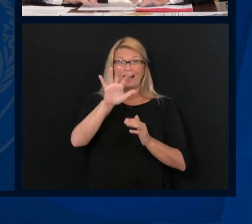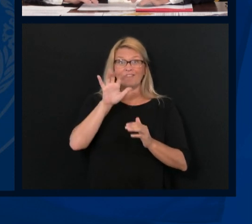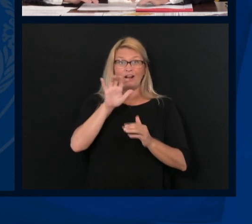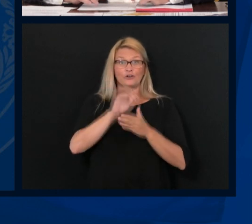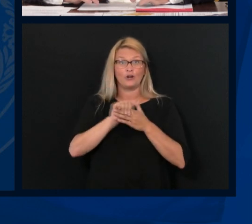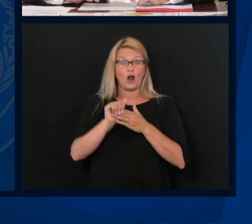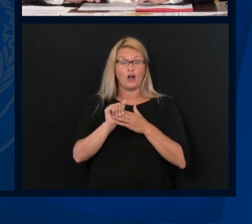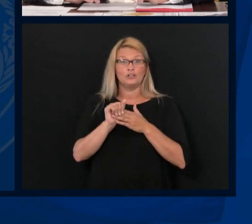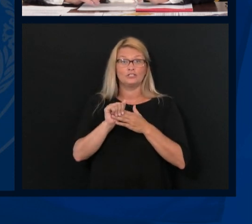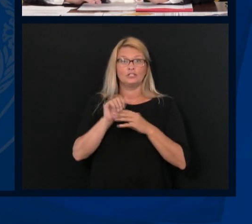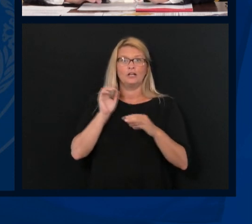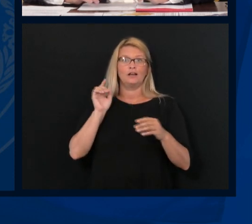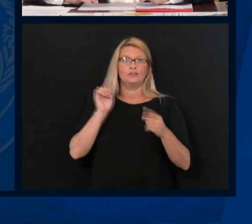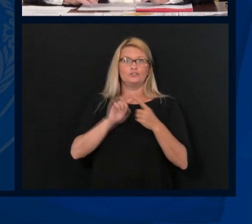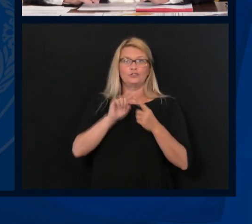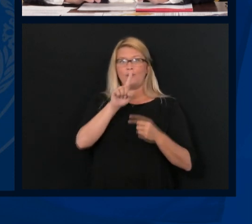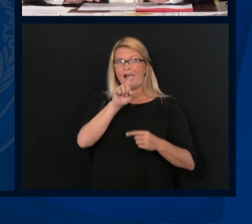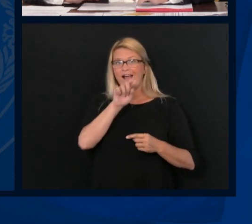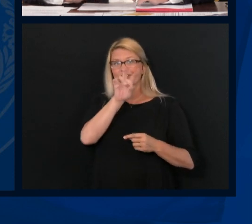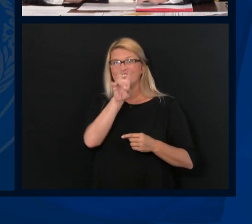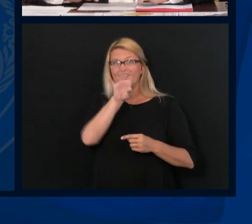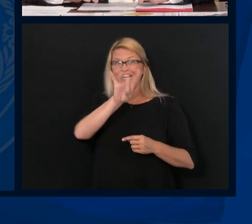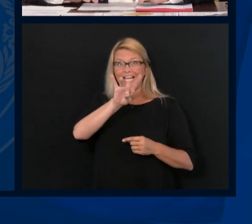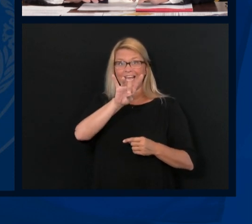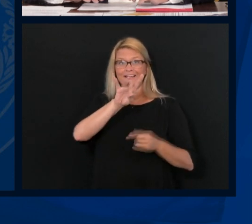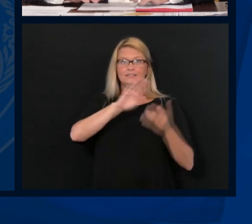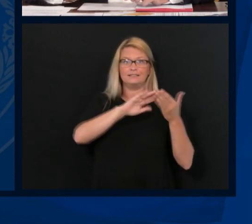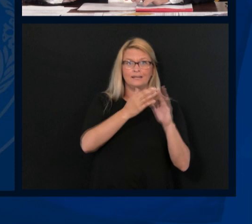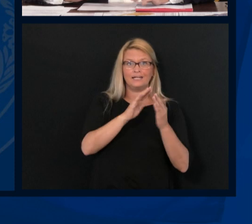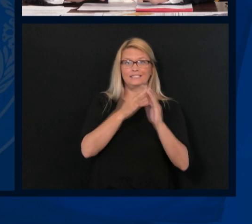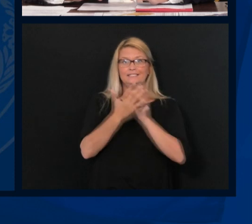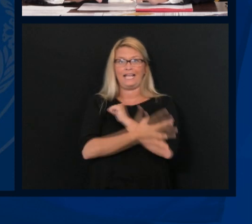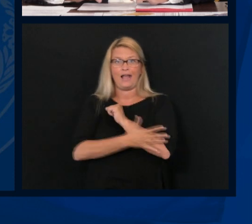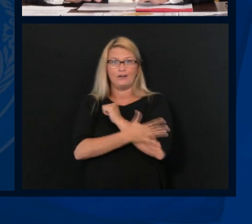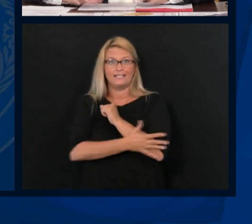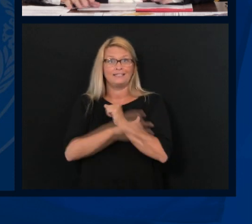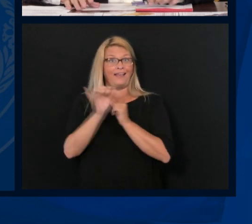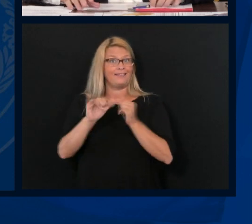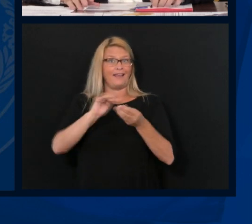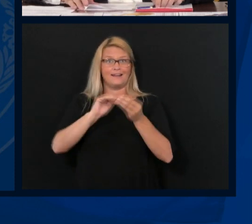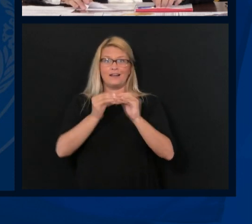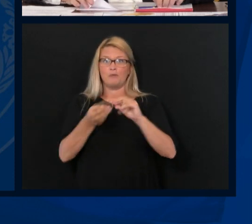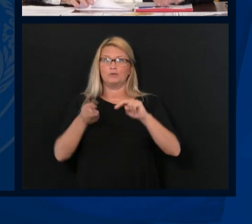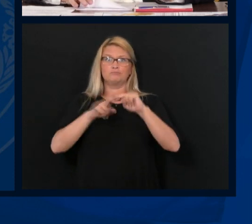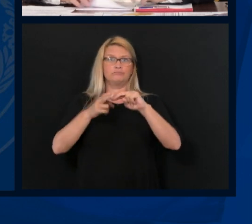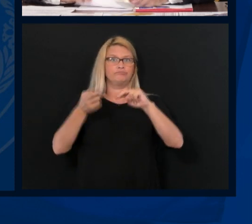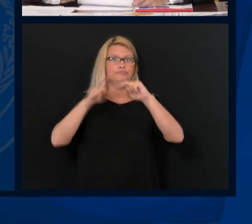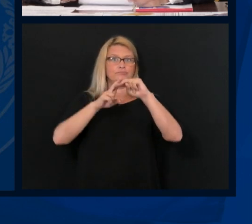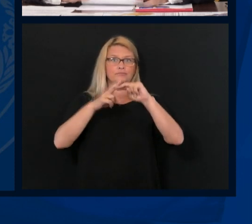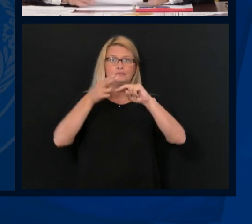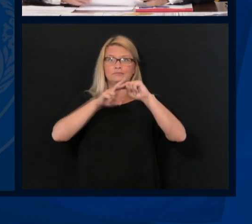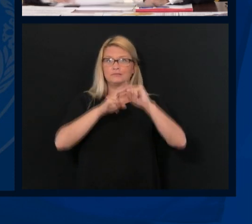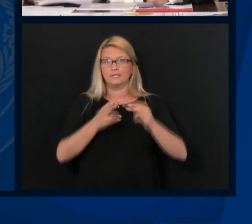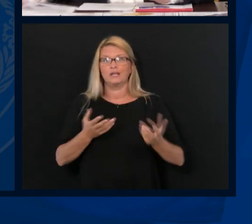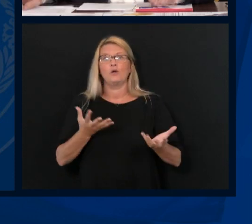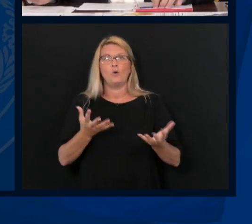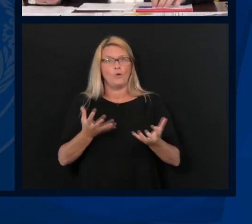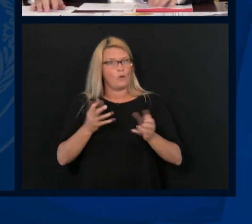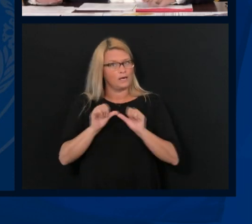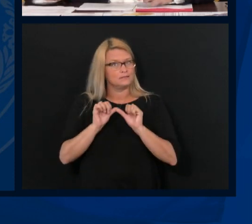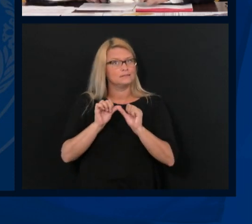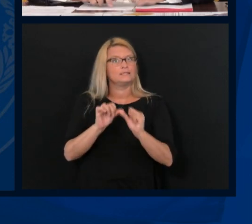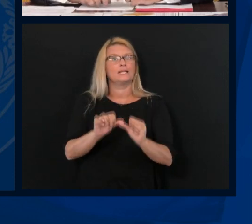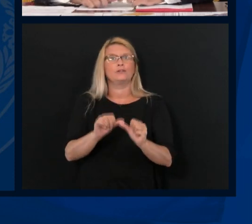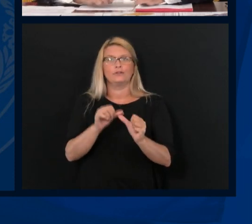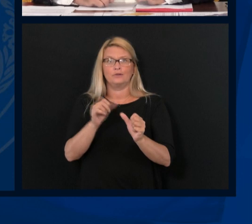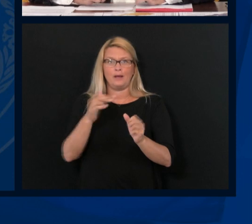$86,500,000 to 178 cities and counties. That number continues to grow up just a little bit. We want to